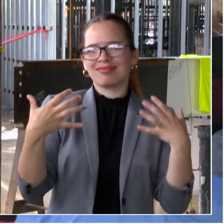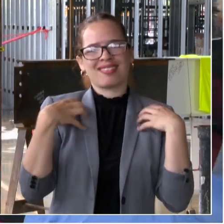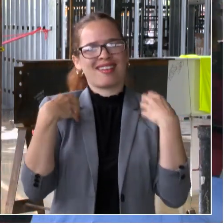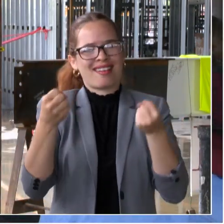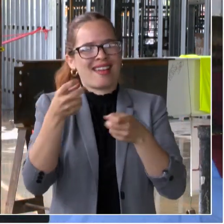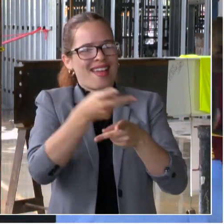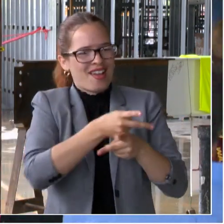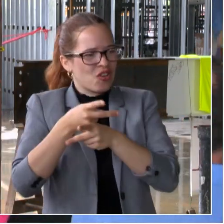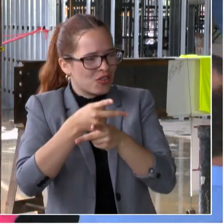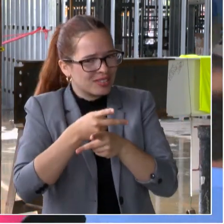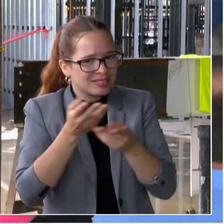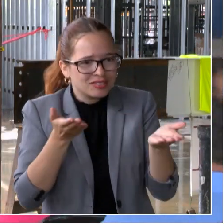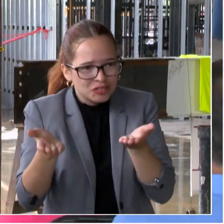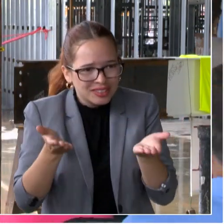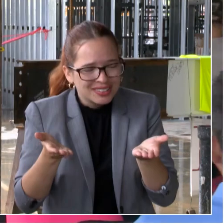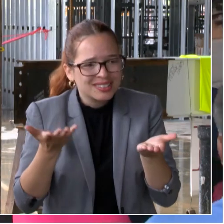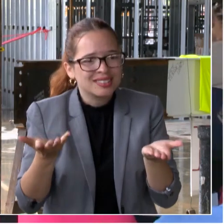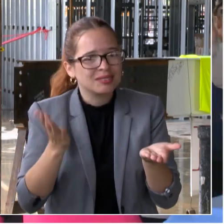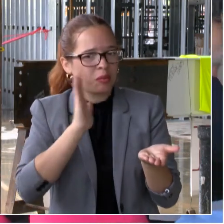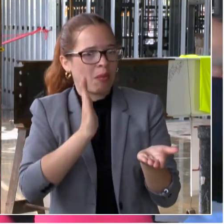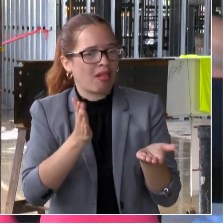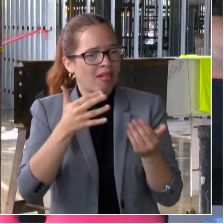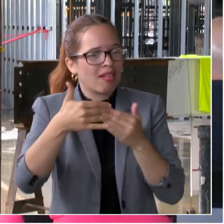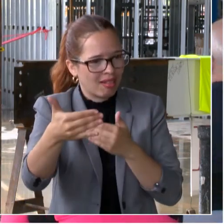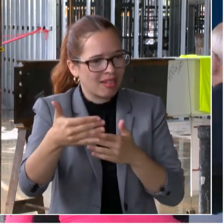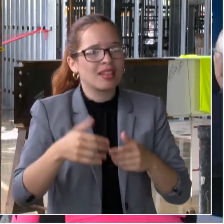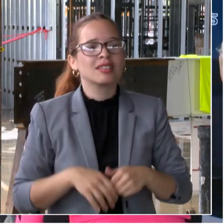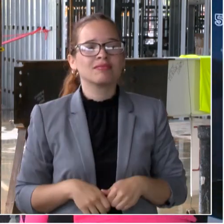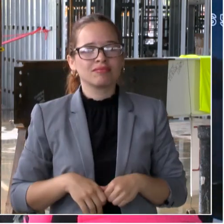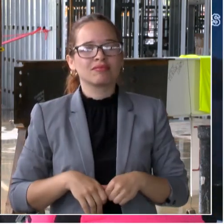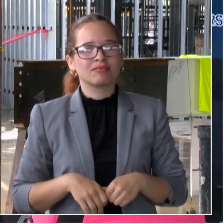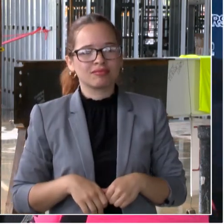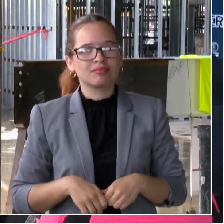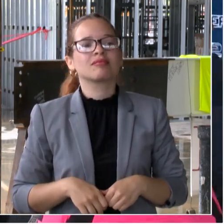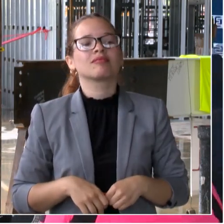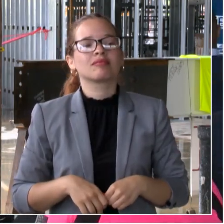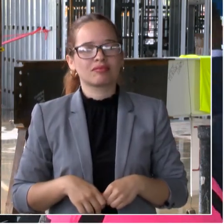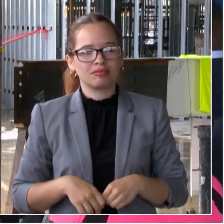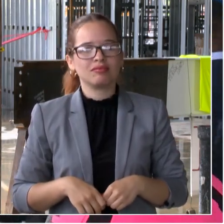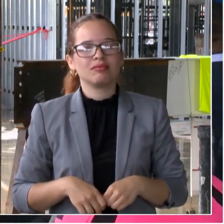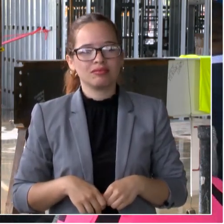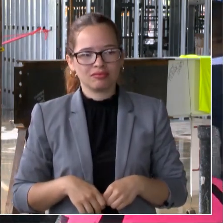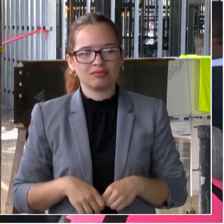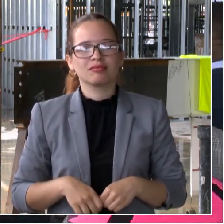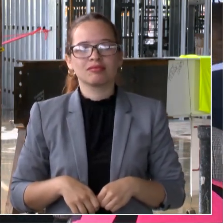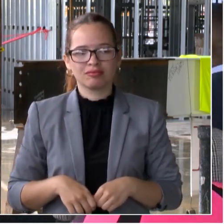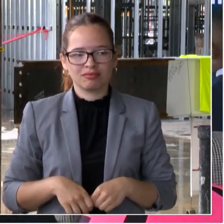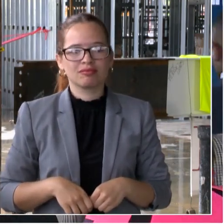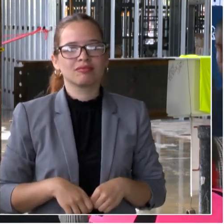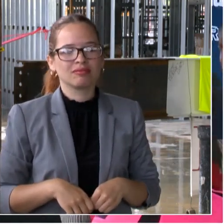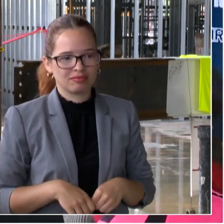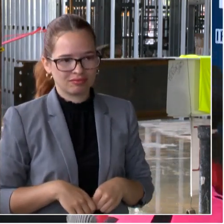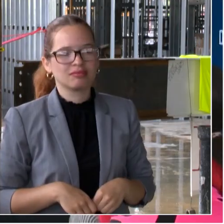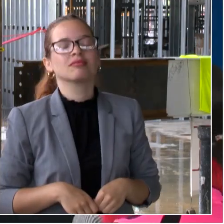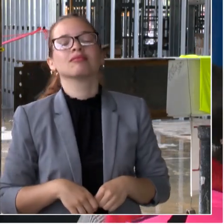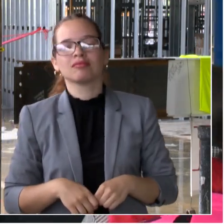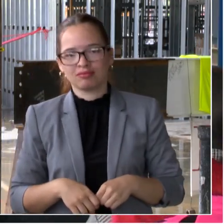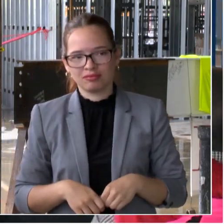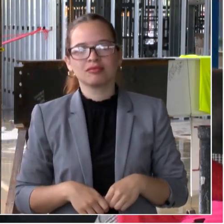Thank you all for joining us as we commemorate this very important effort and exciting day to move forward in advancing healthcare in